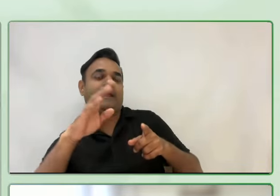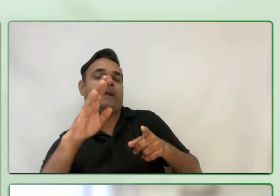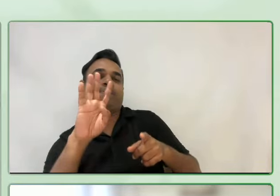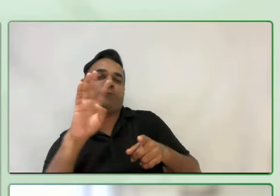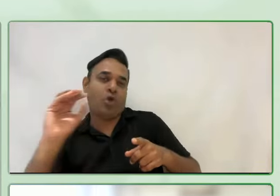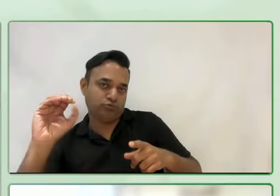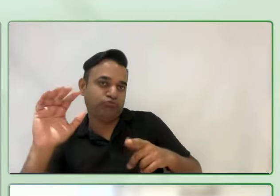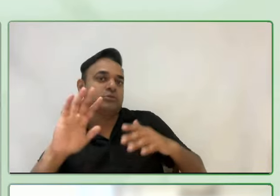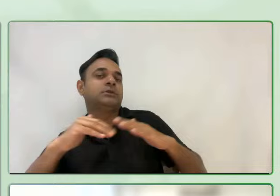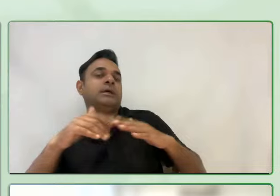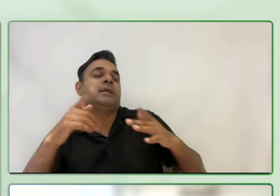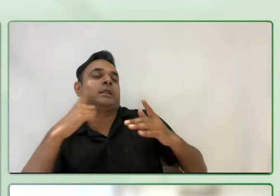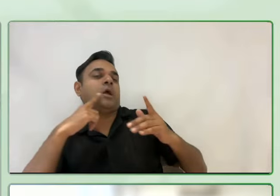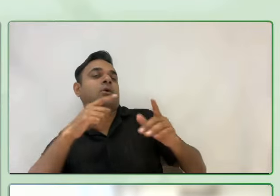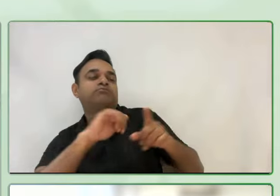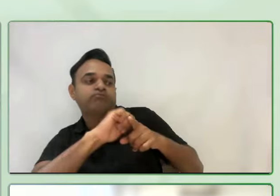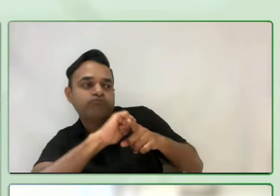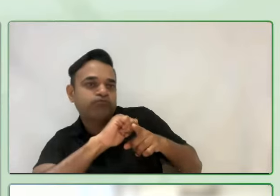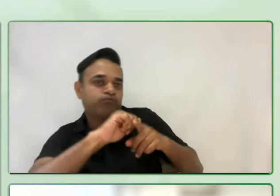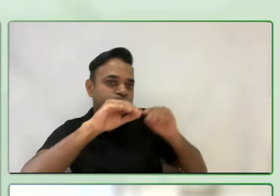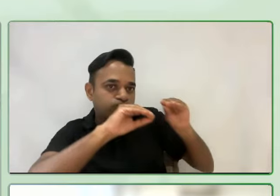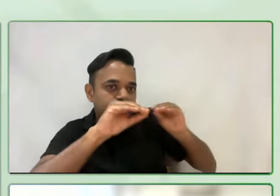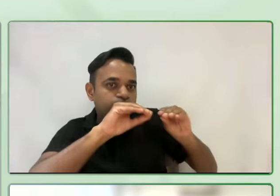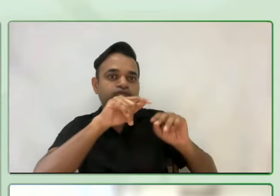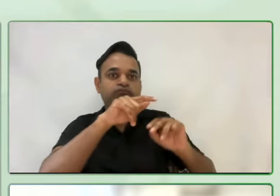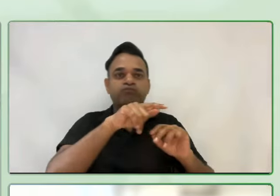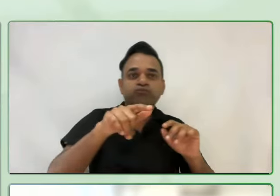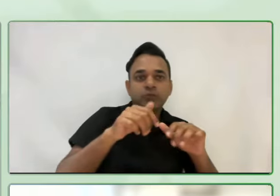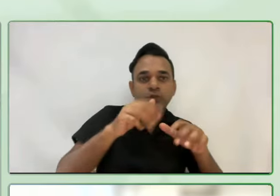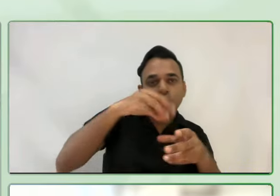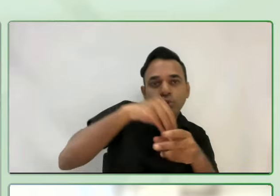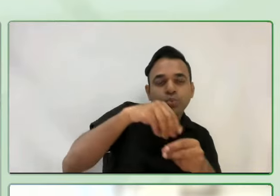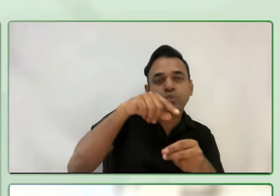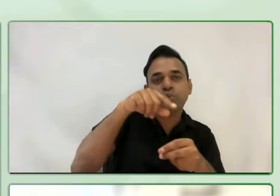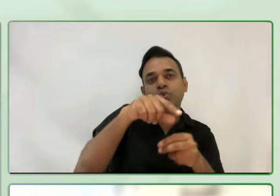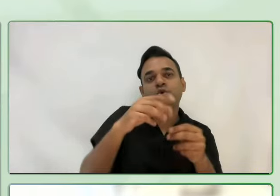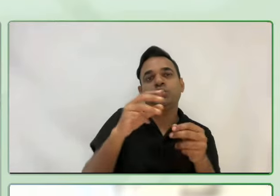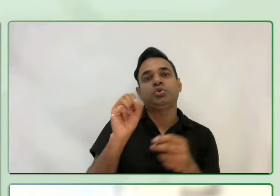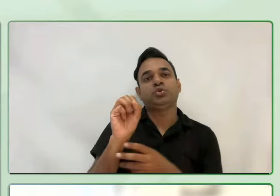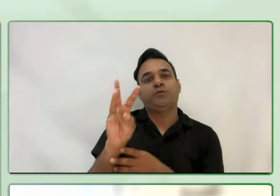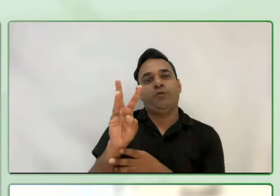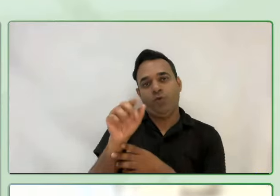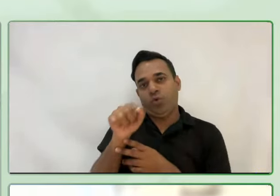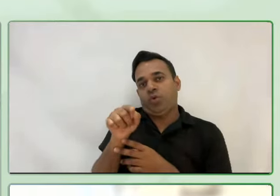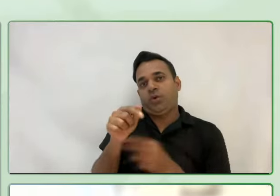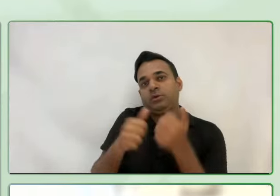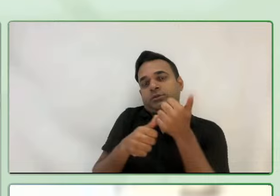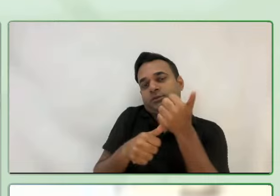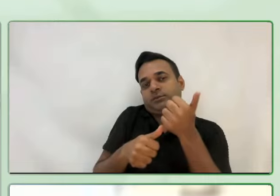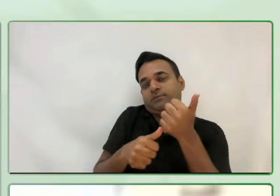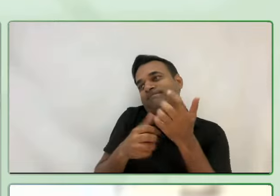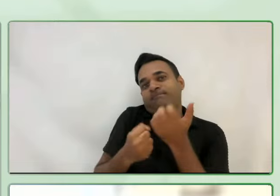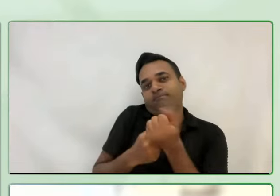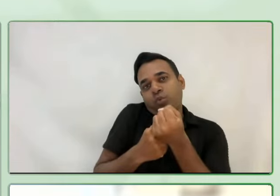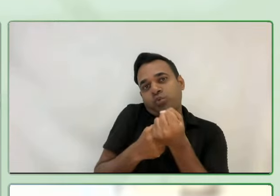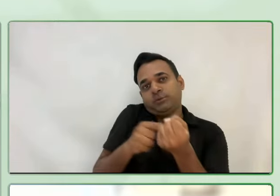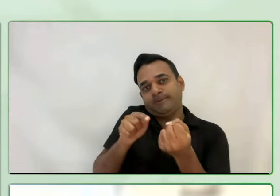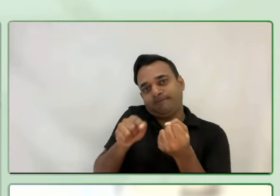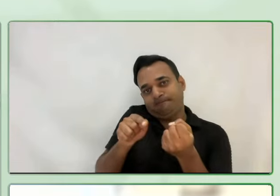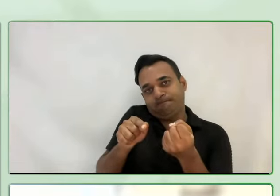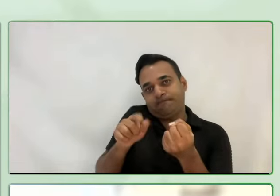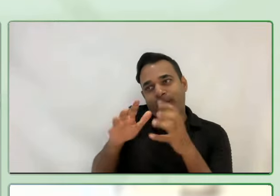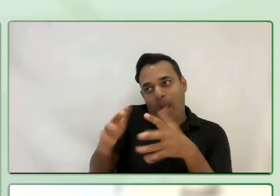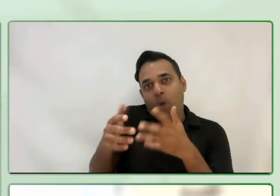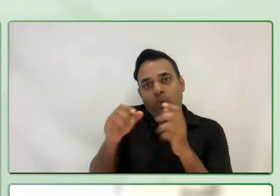4 days. And we know from our data, somewhere like 5% of the workforce would take more than